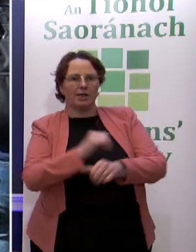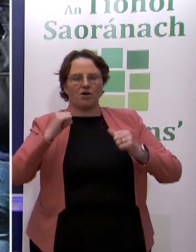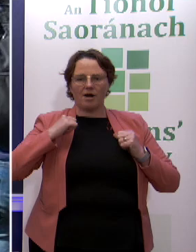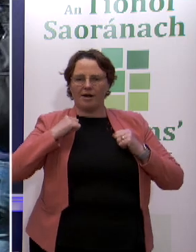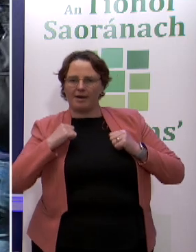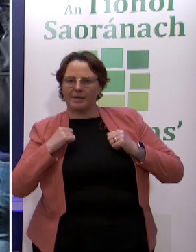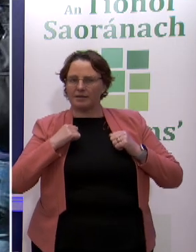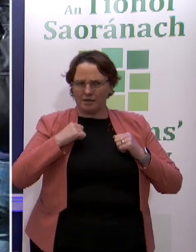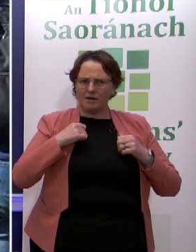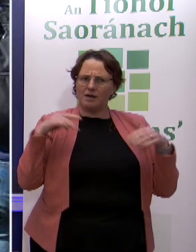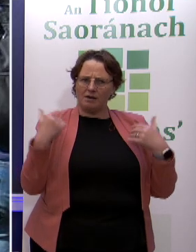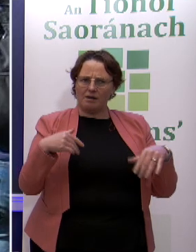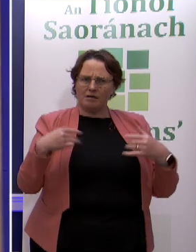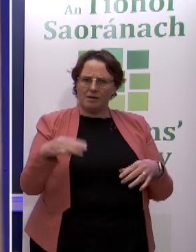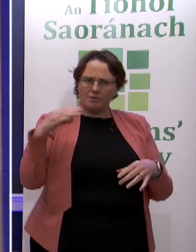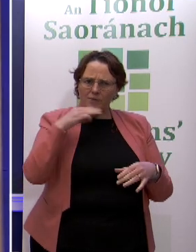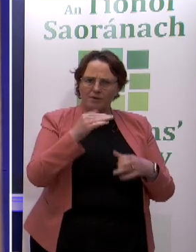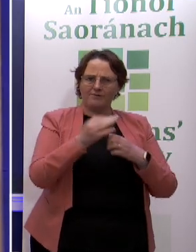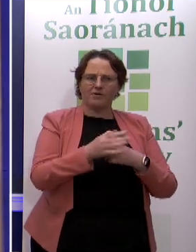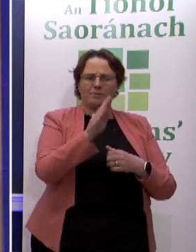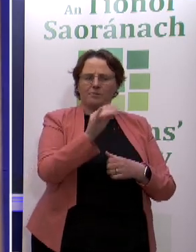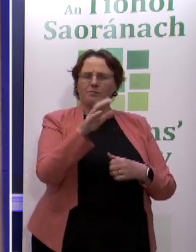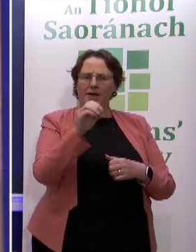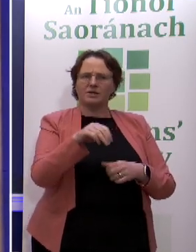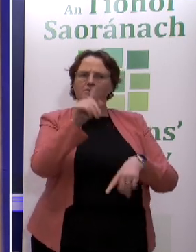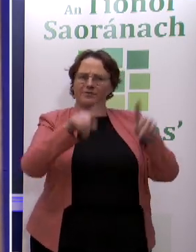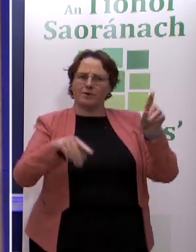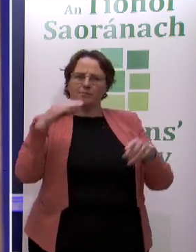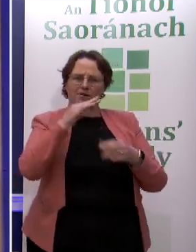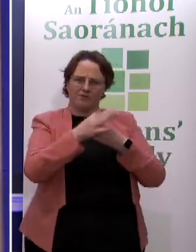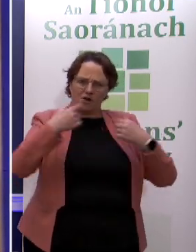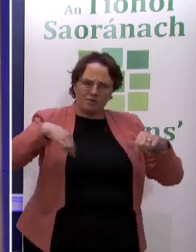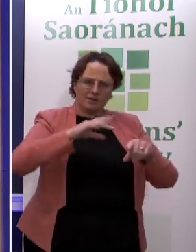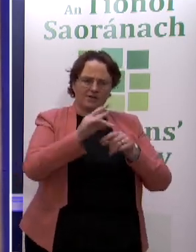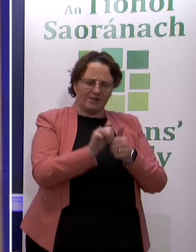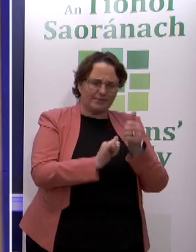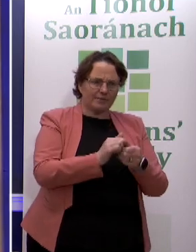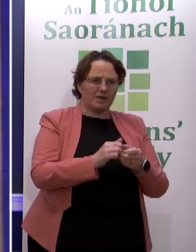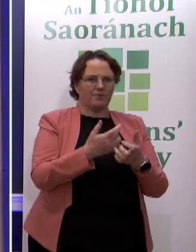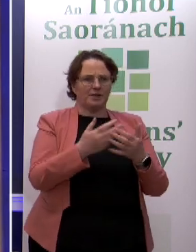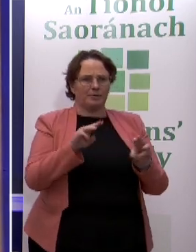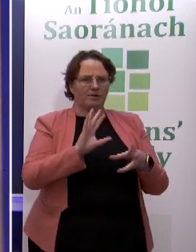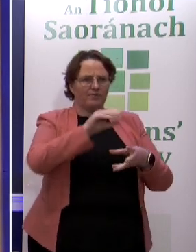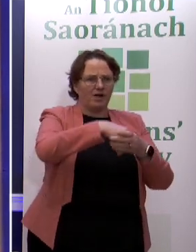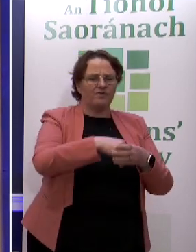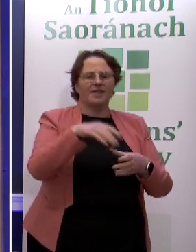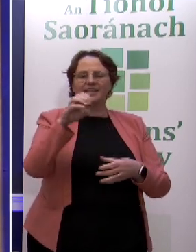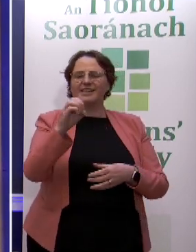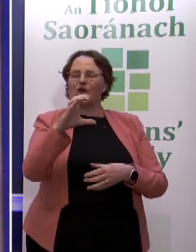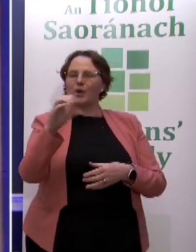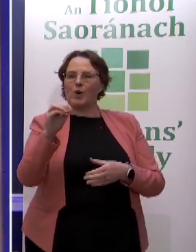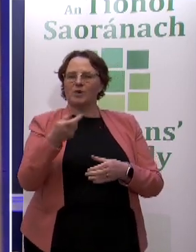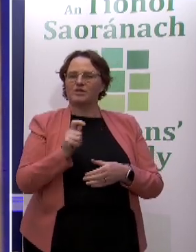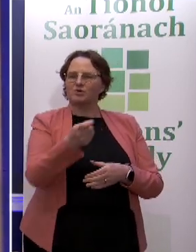important biodiversity is and how important these kind of activities are by the number of people engaging in things like ecotourism and the